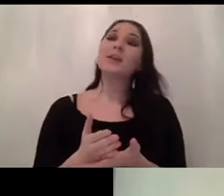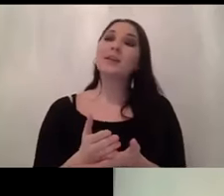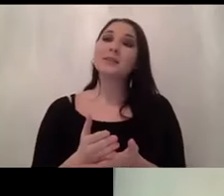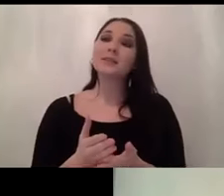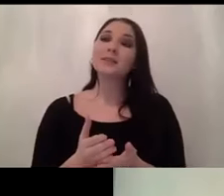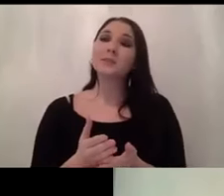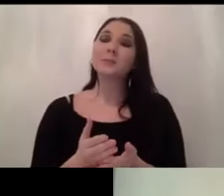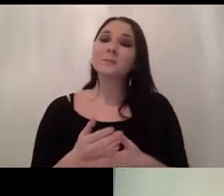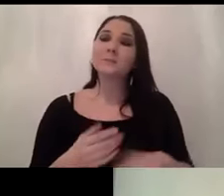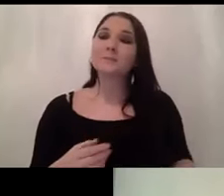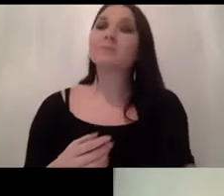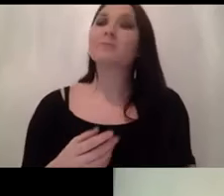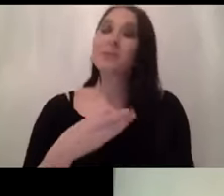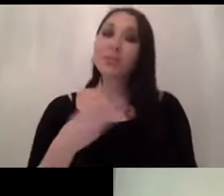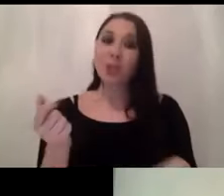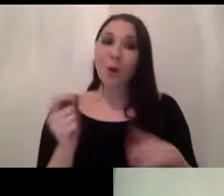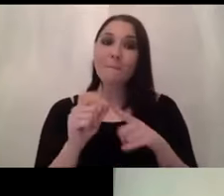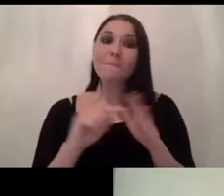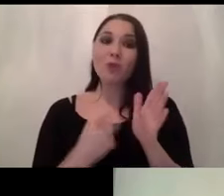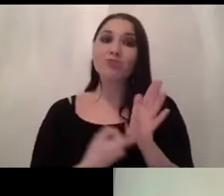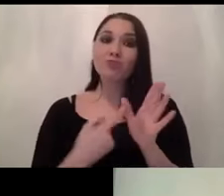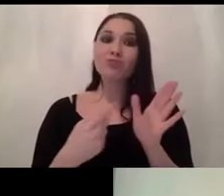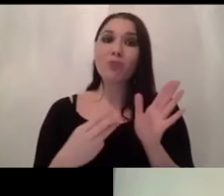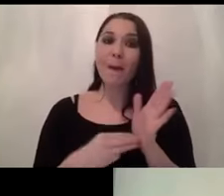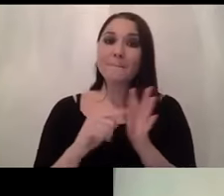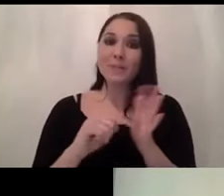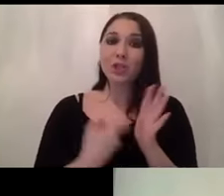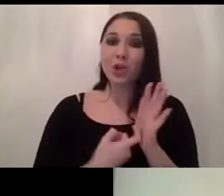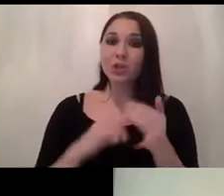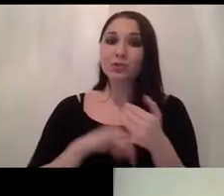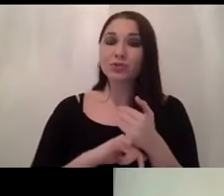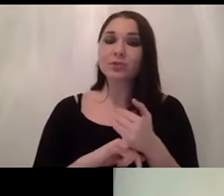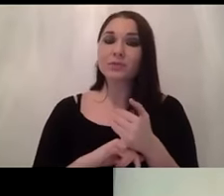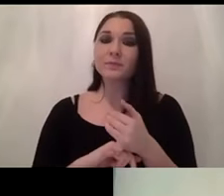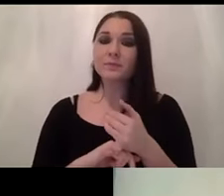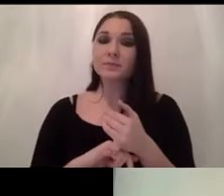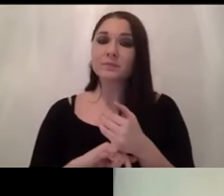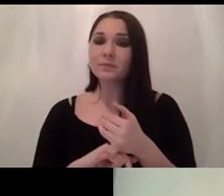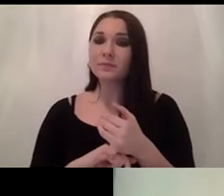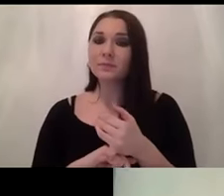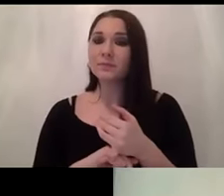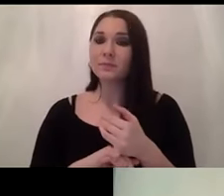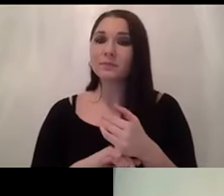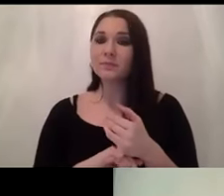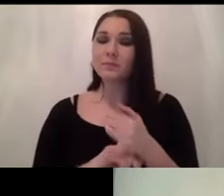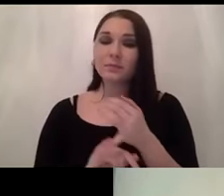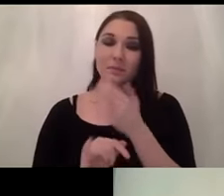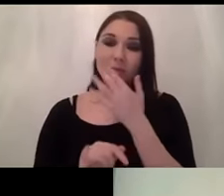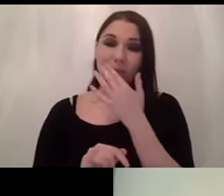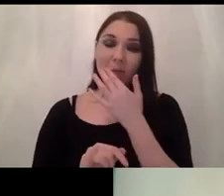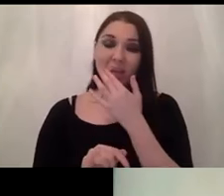parameters. Most of the manufacturers, again, like Allied Vision,